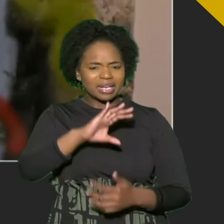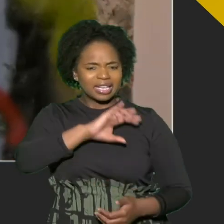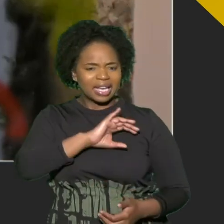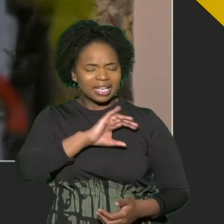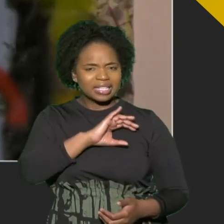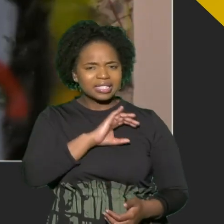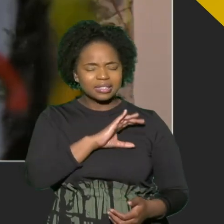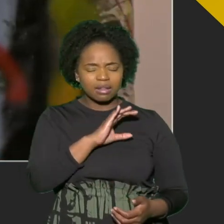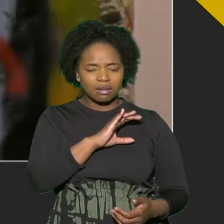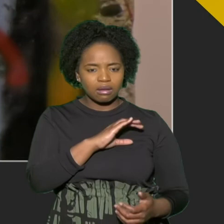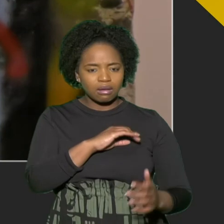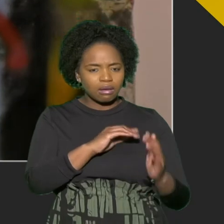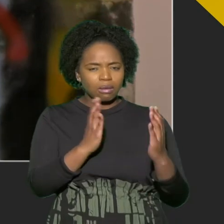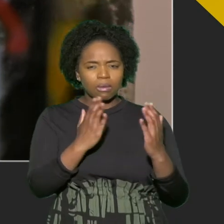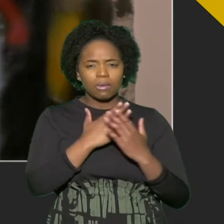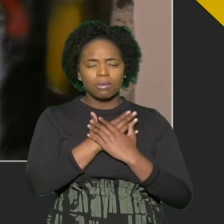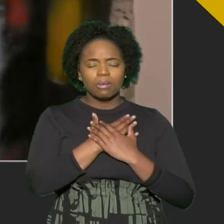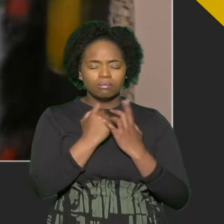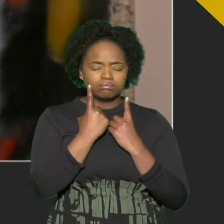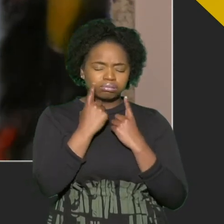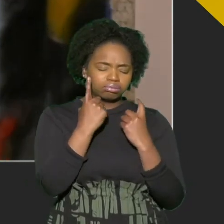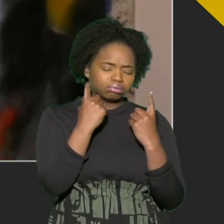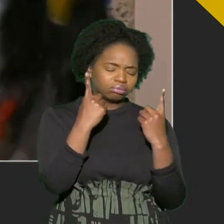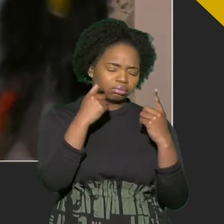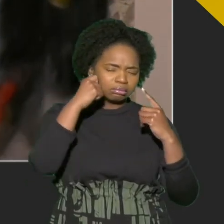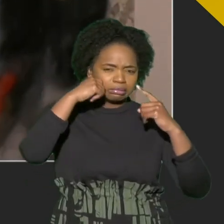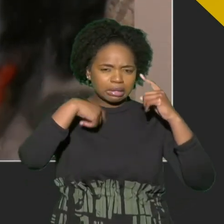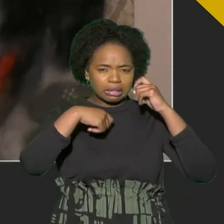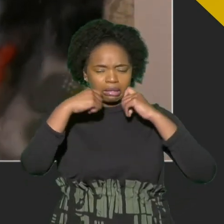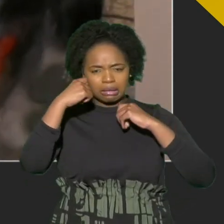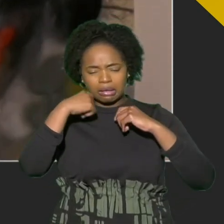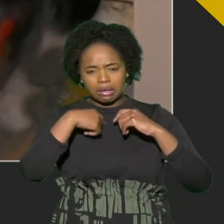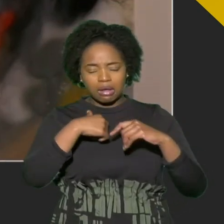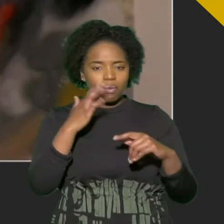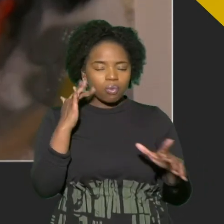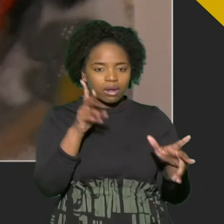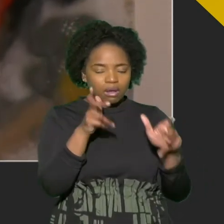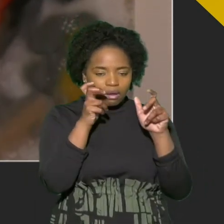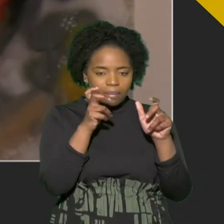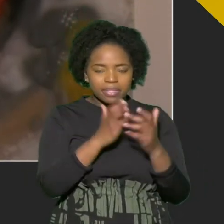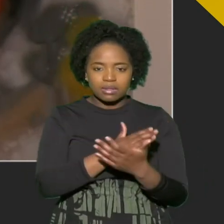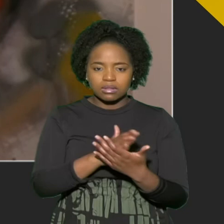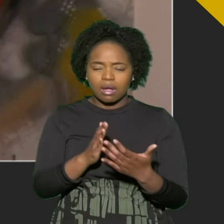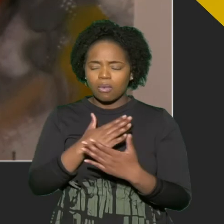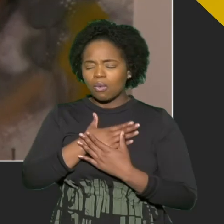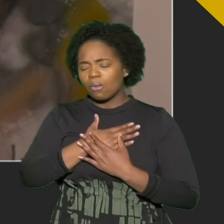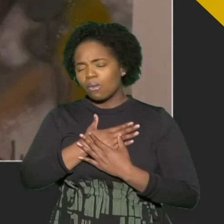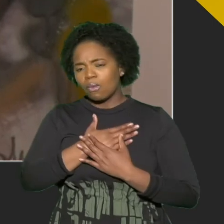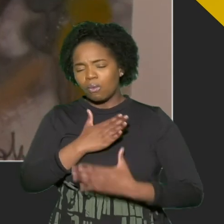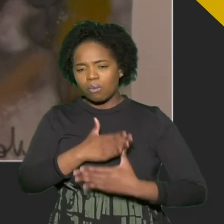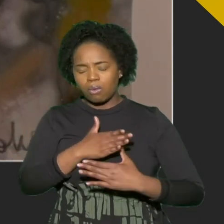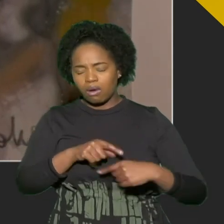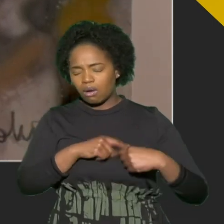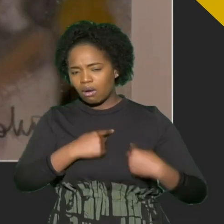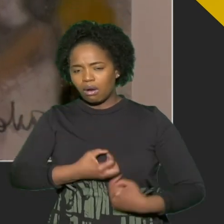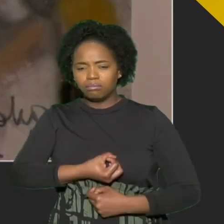into tears in front of artists' work. I've had them cherish work tremendously.